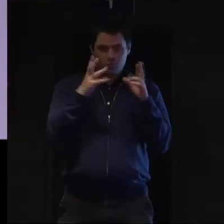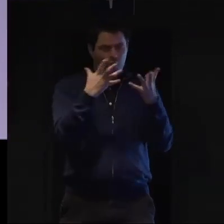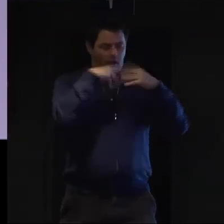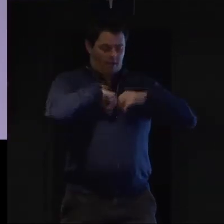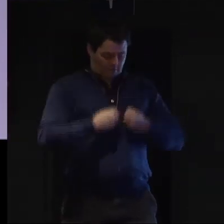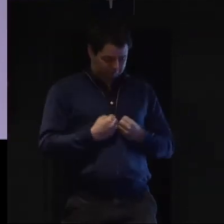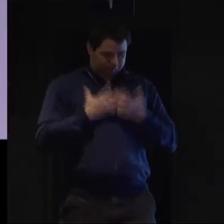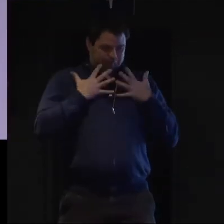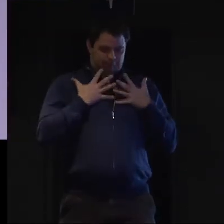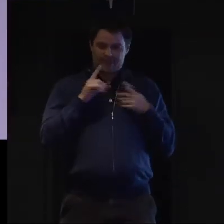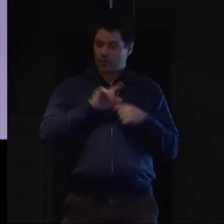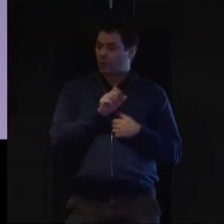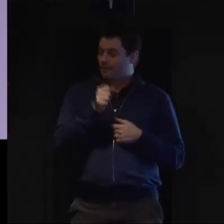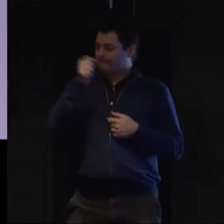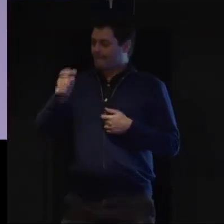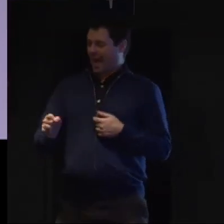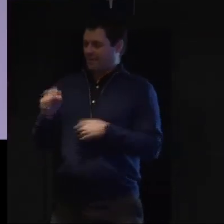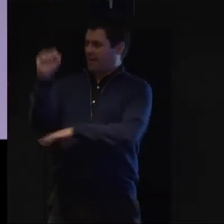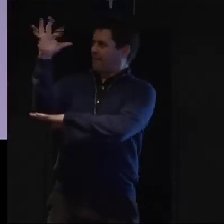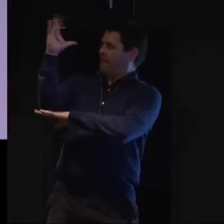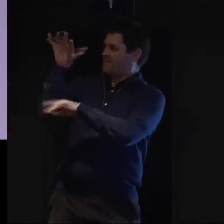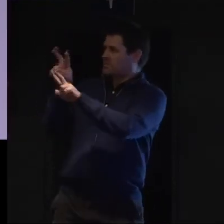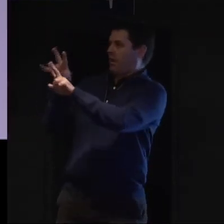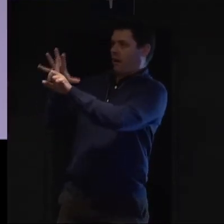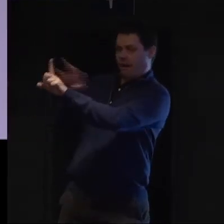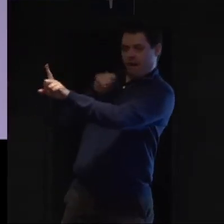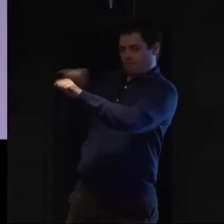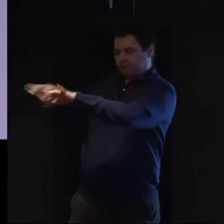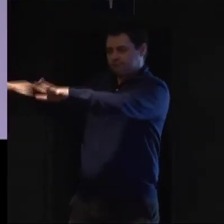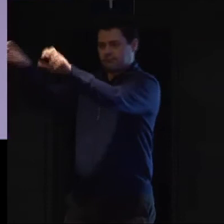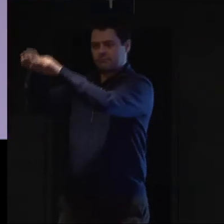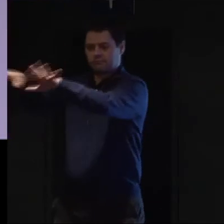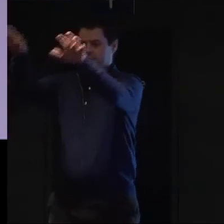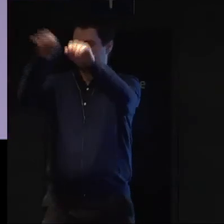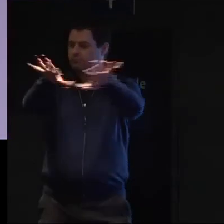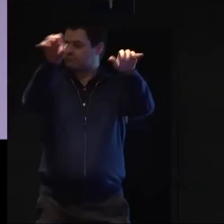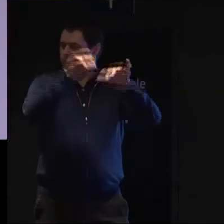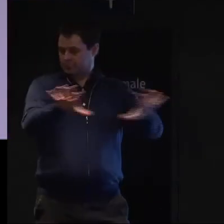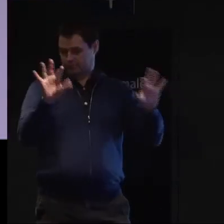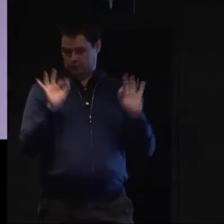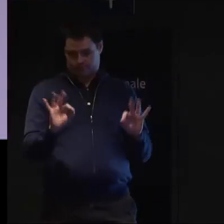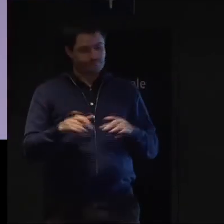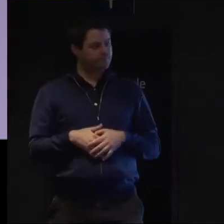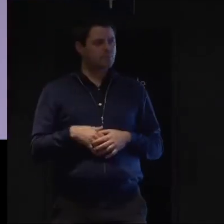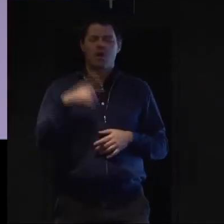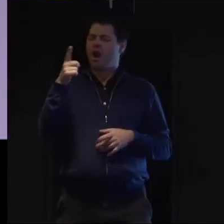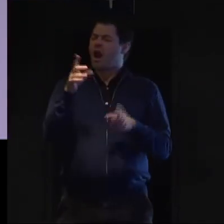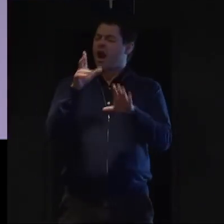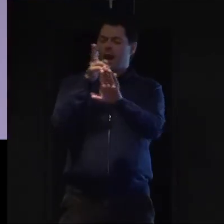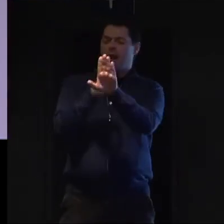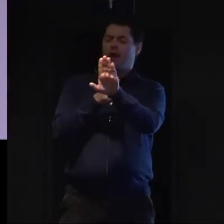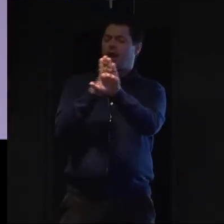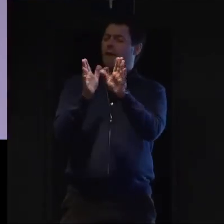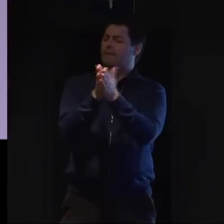heard over these 2 days. One of the great biblical sages,